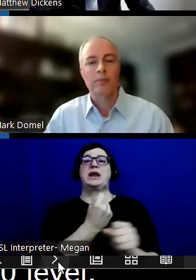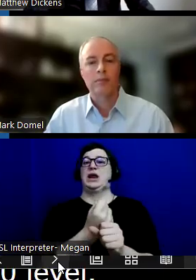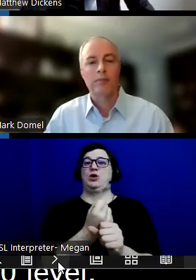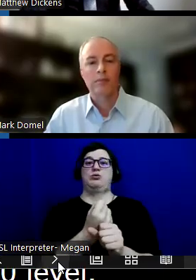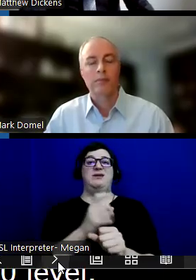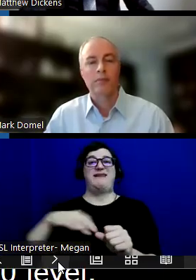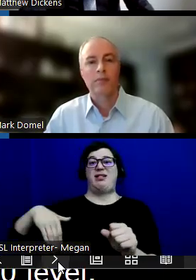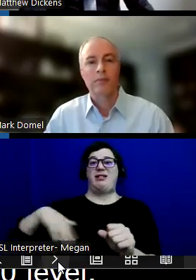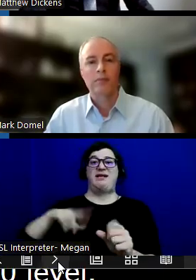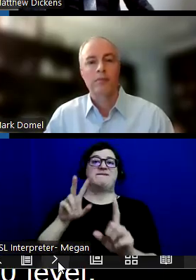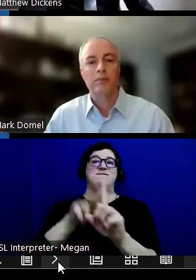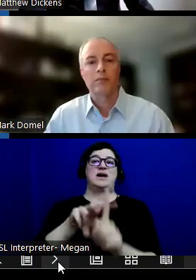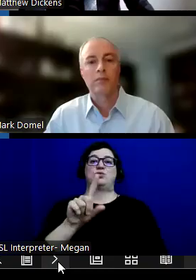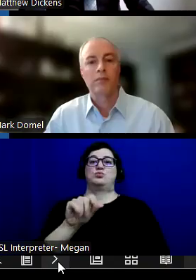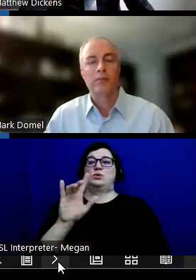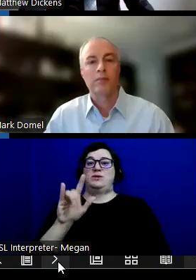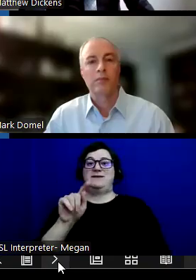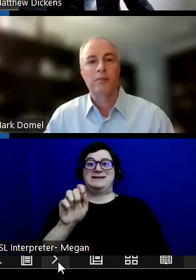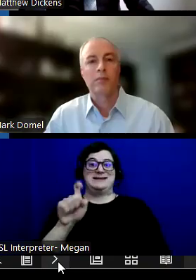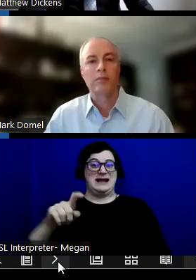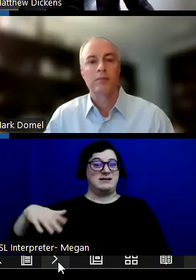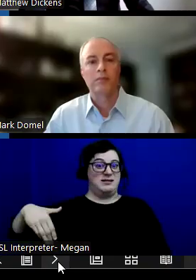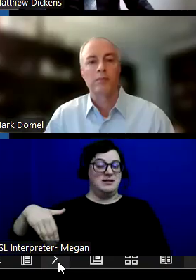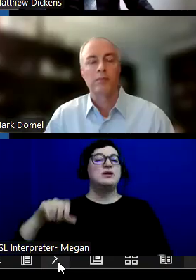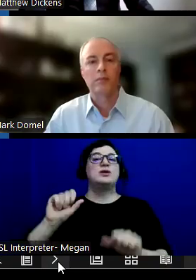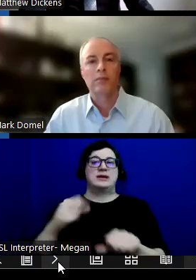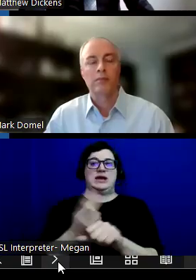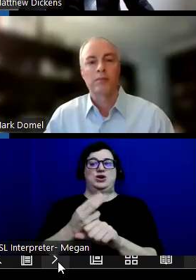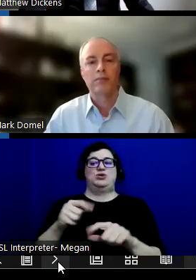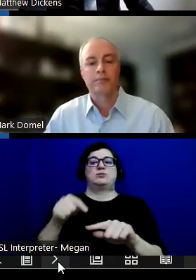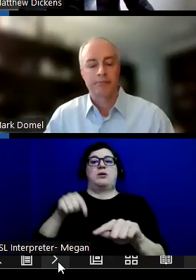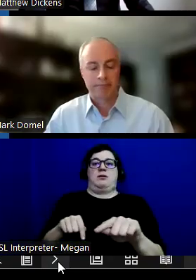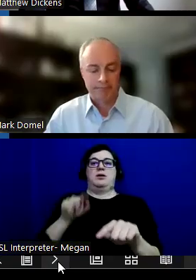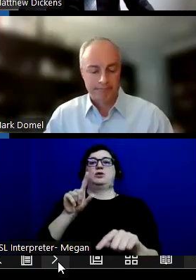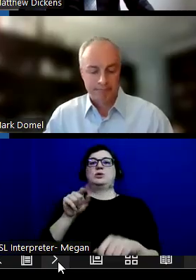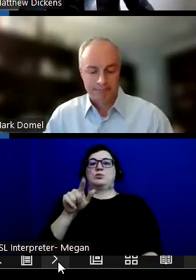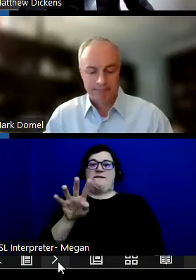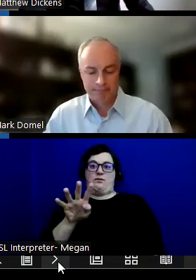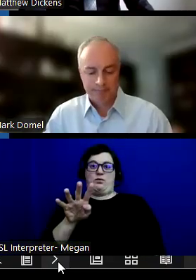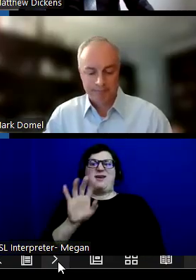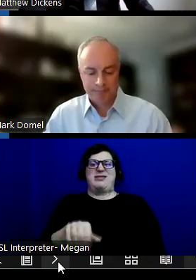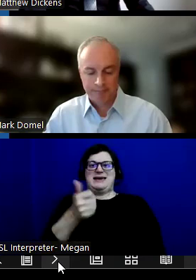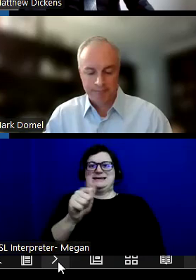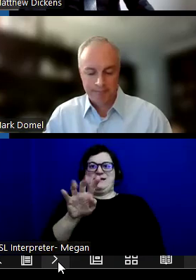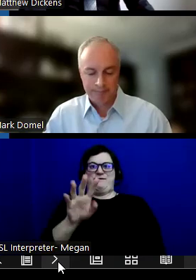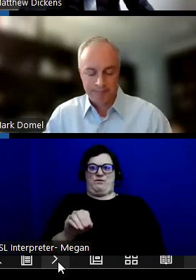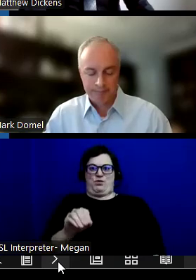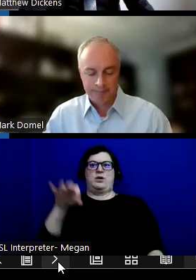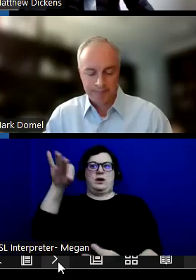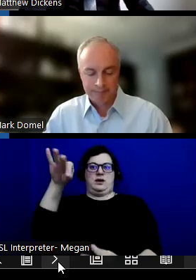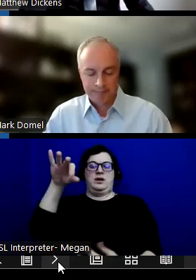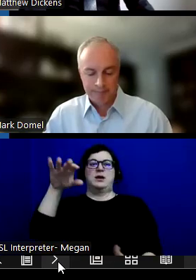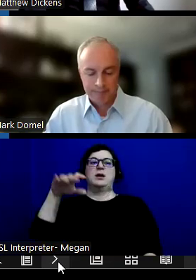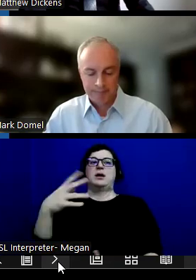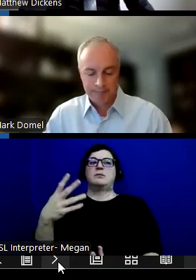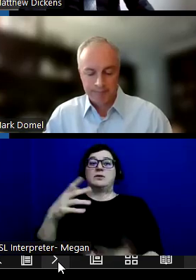your 2025 taxes yet, you can use your 2024 1040. And so you don't